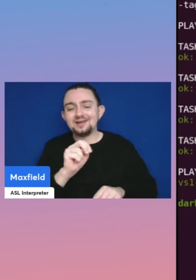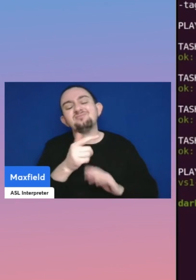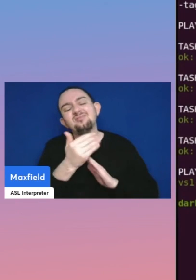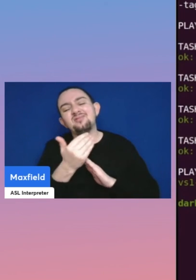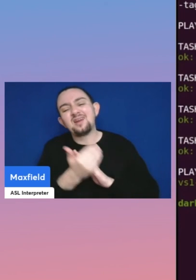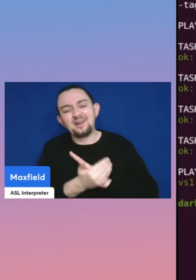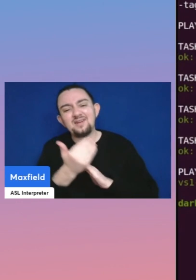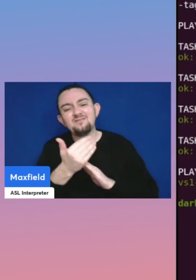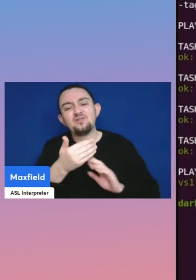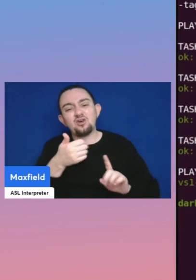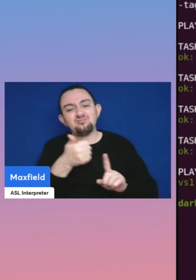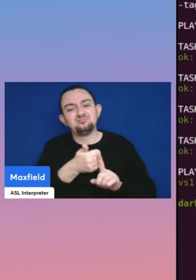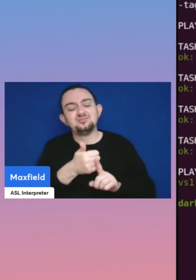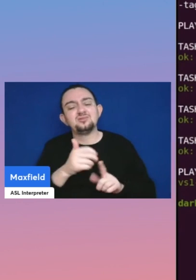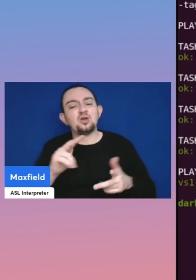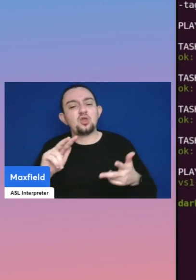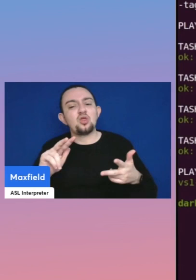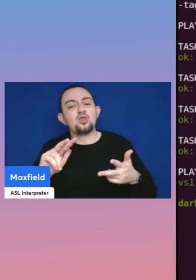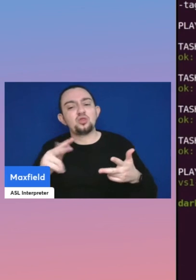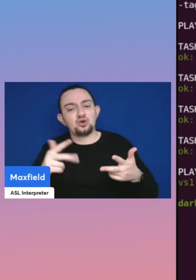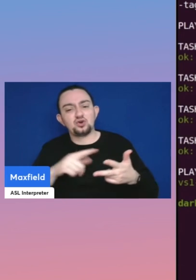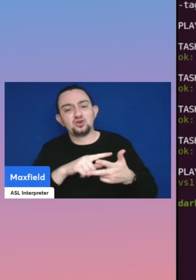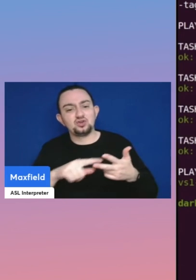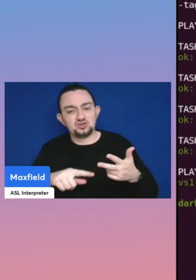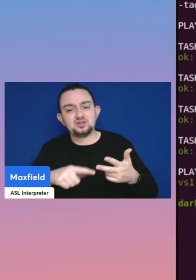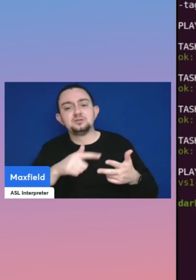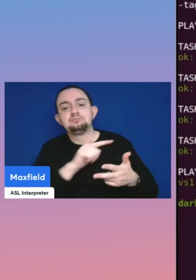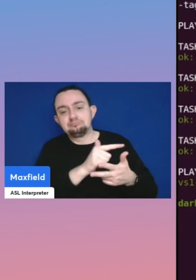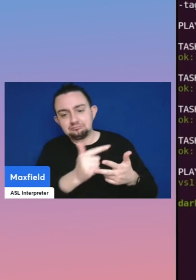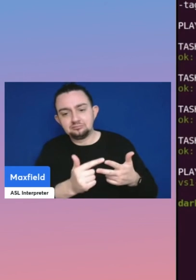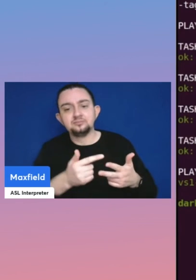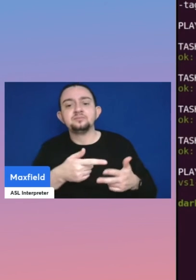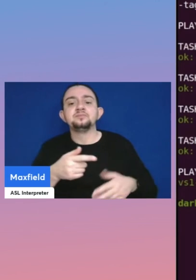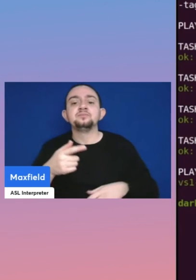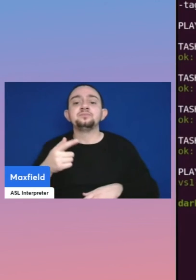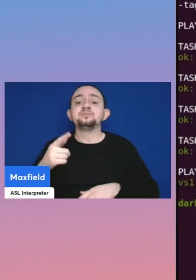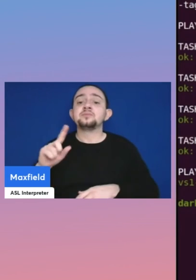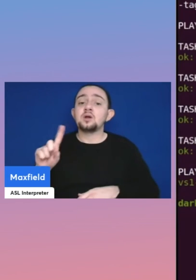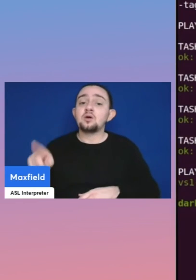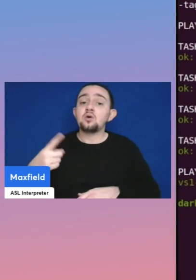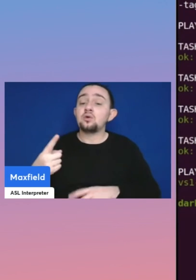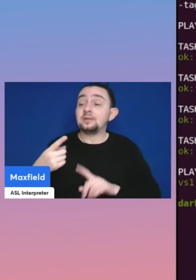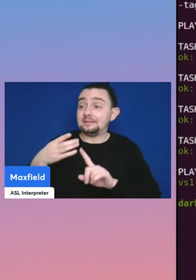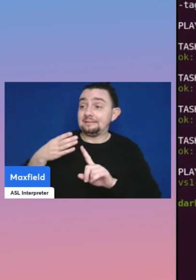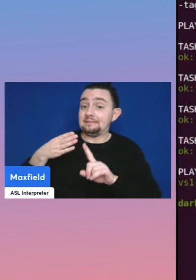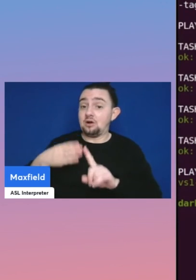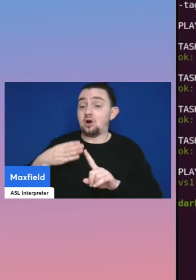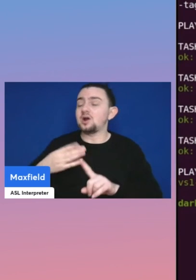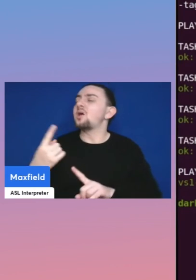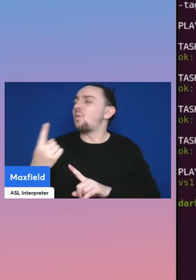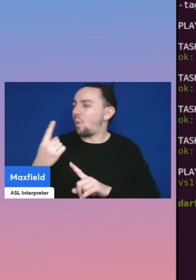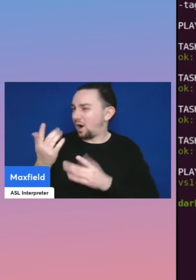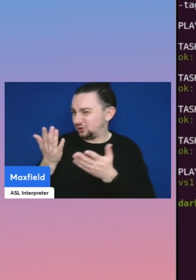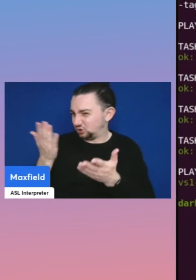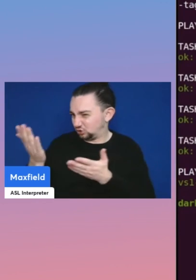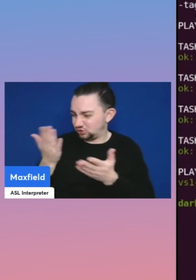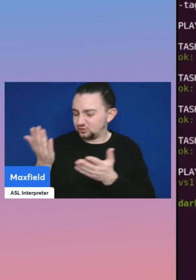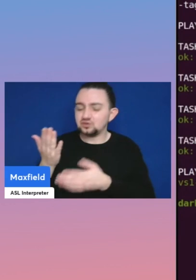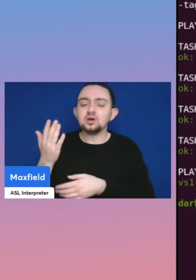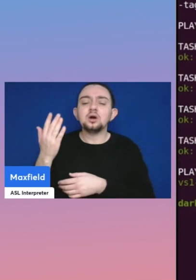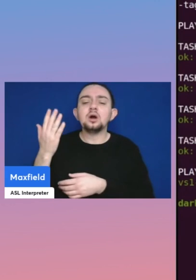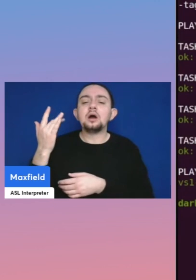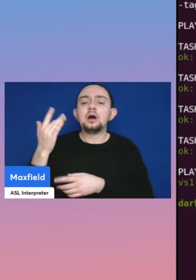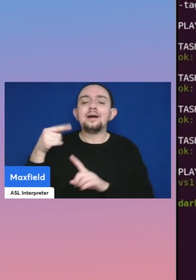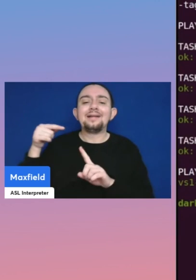off. It is enough to use only one of the, as targets, only one of the servers, because this action